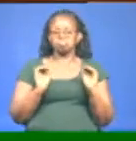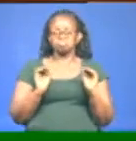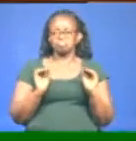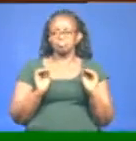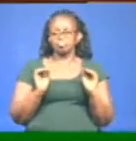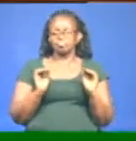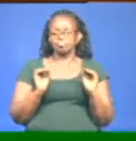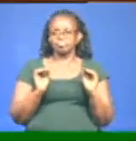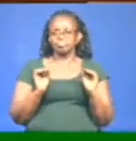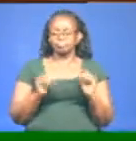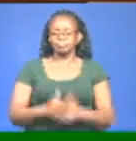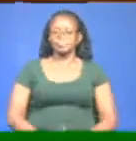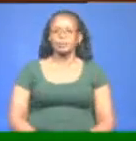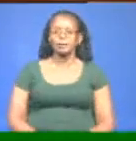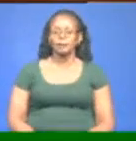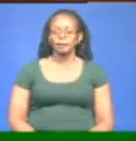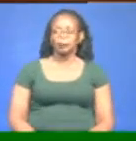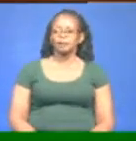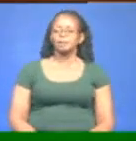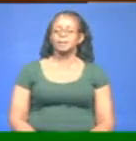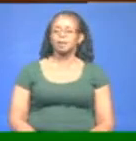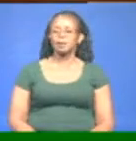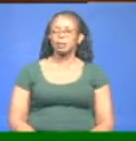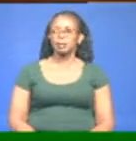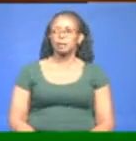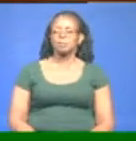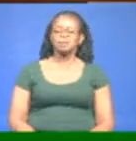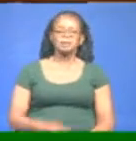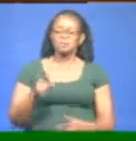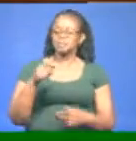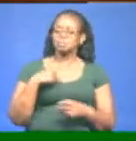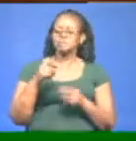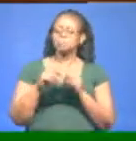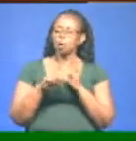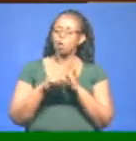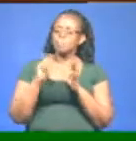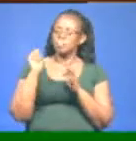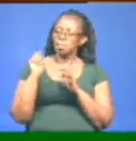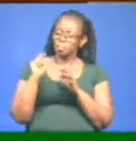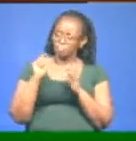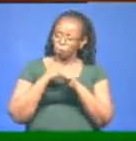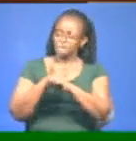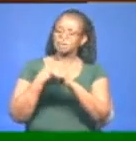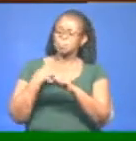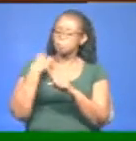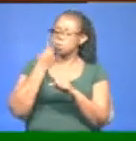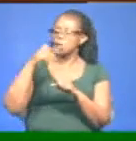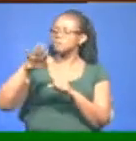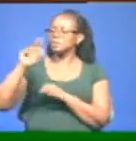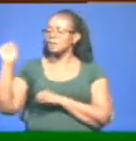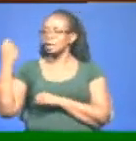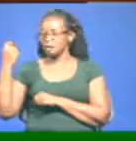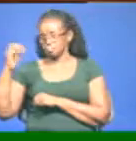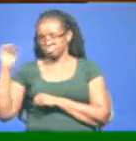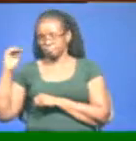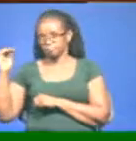they make sure that the Kenyans outside of Kenya are protected. So I hope that we'll have a bill in this house that is